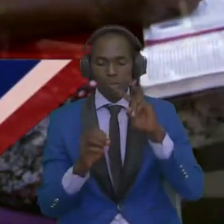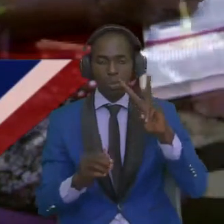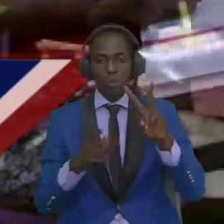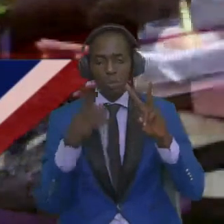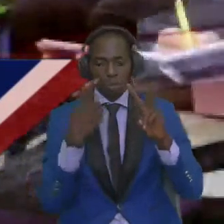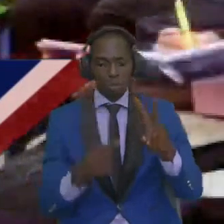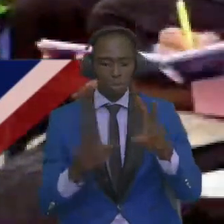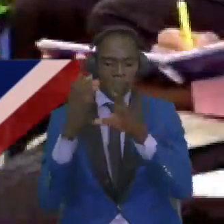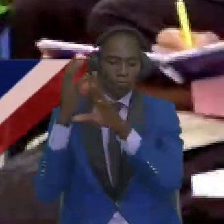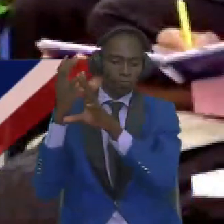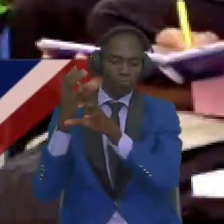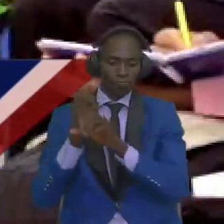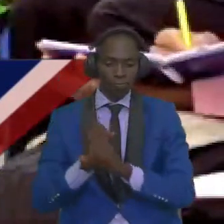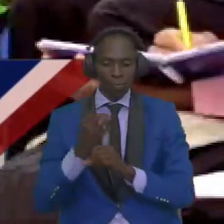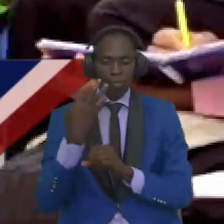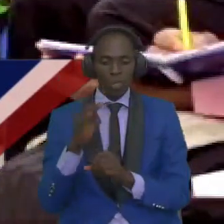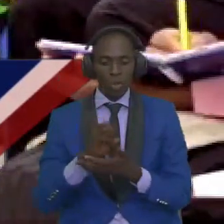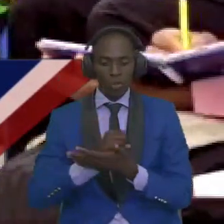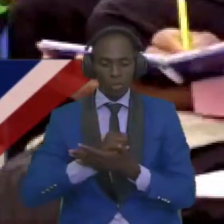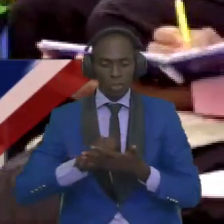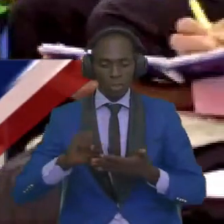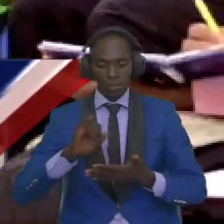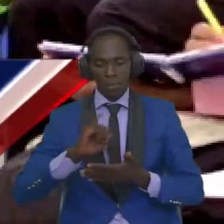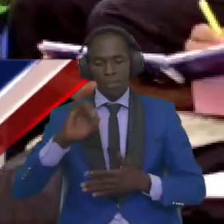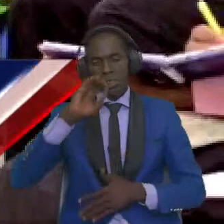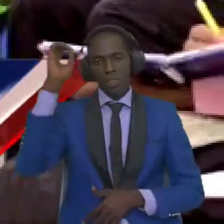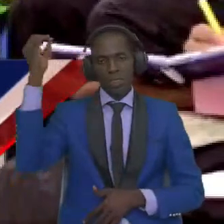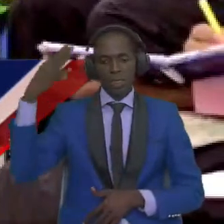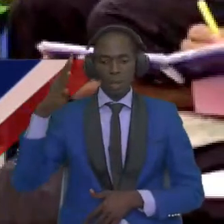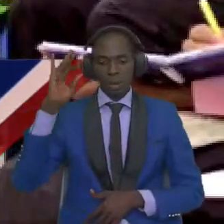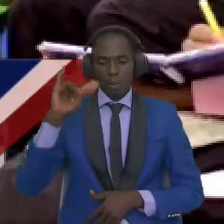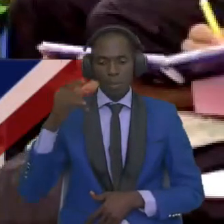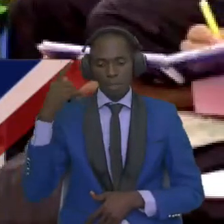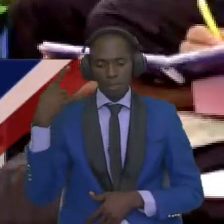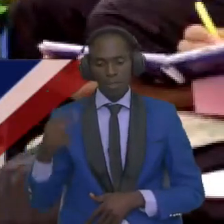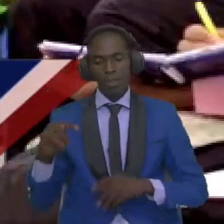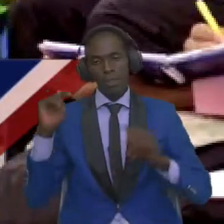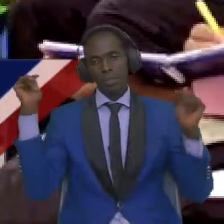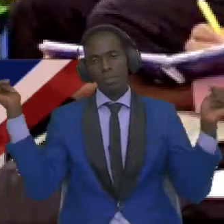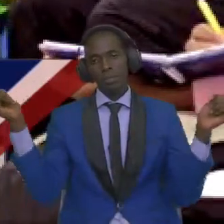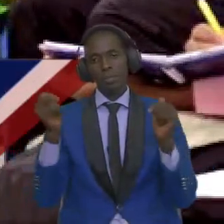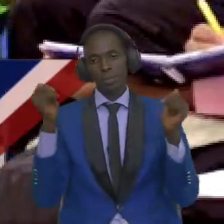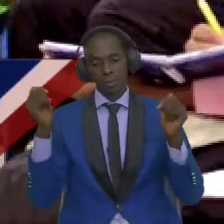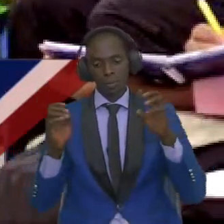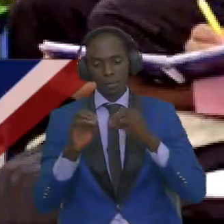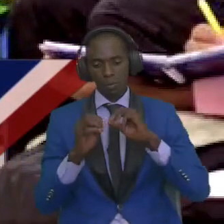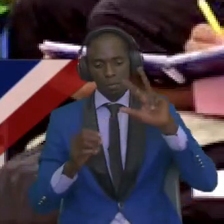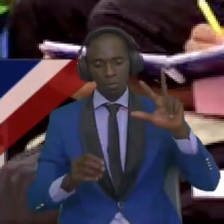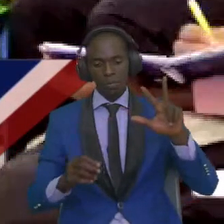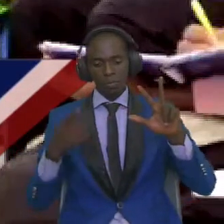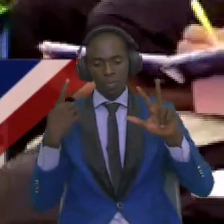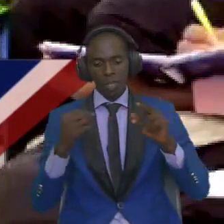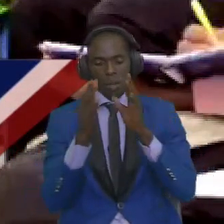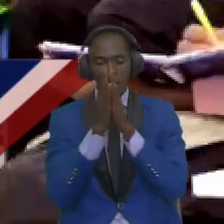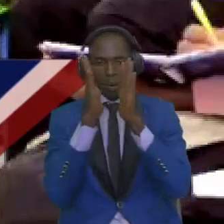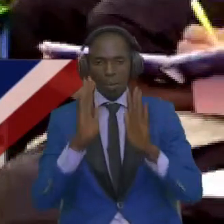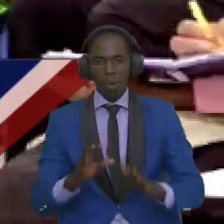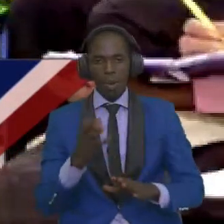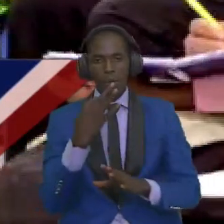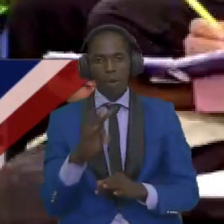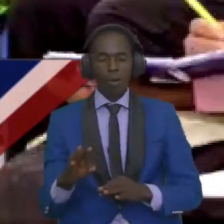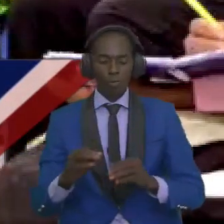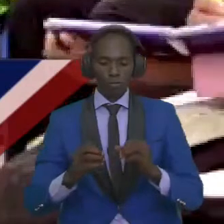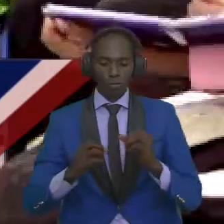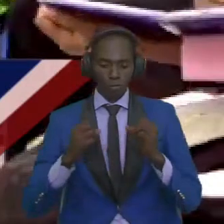by the triumphant. Number three, the prayer for steadfast grace at